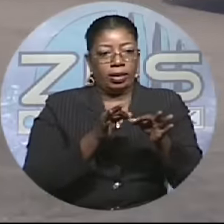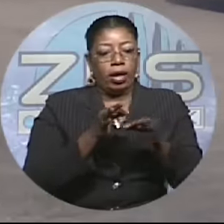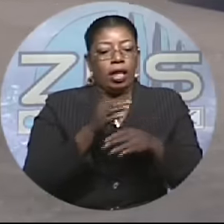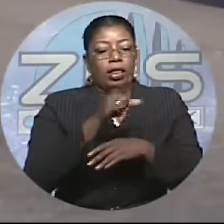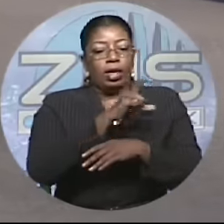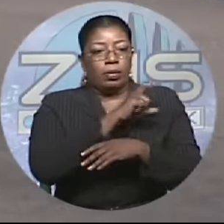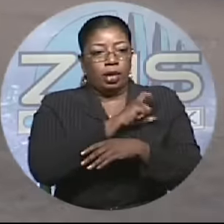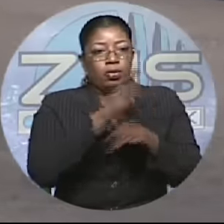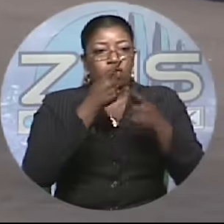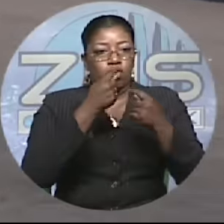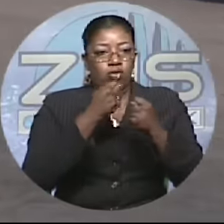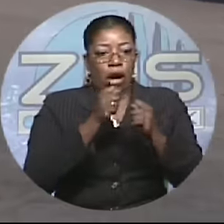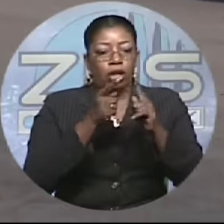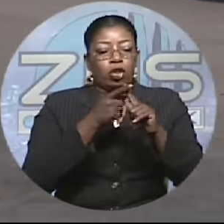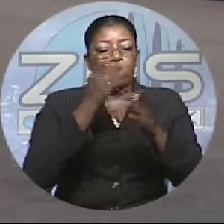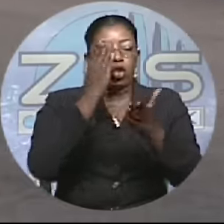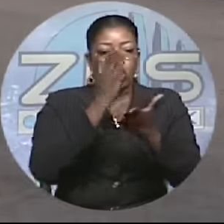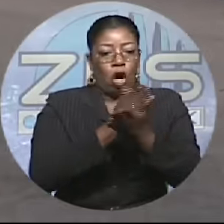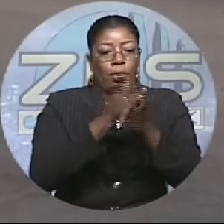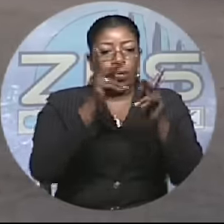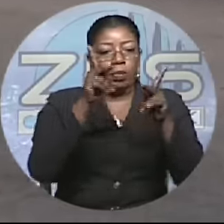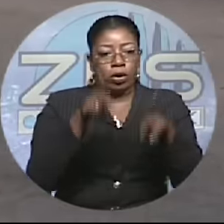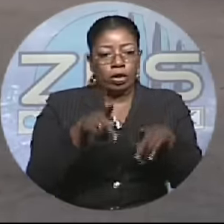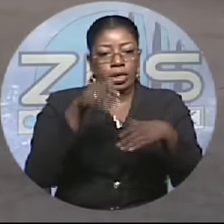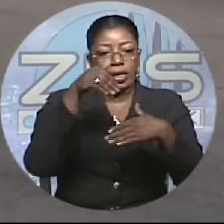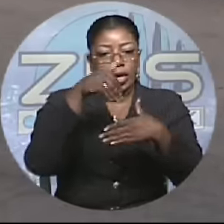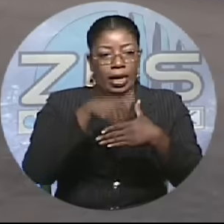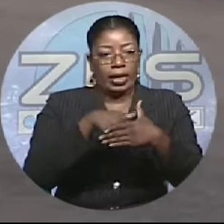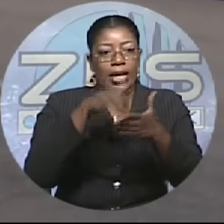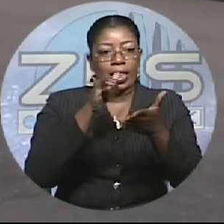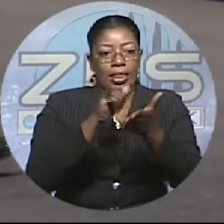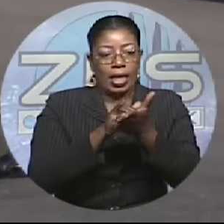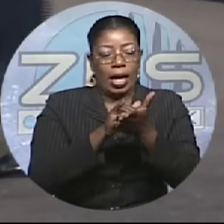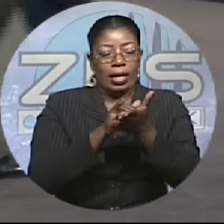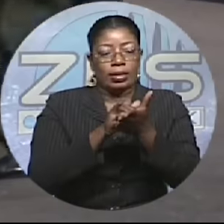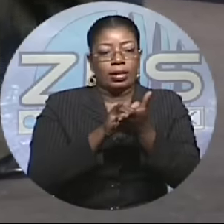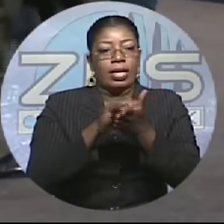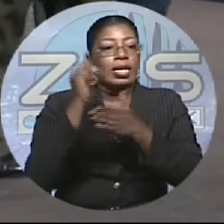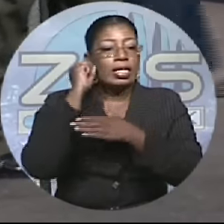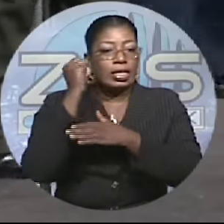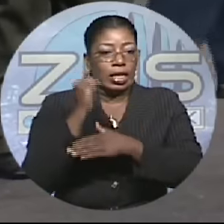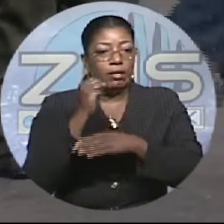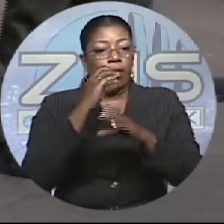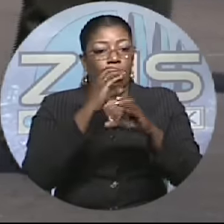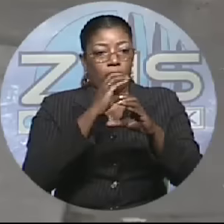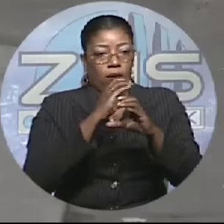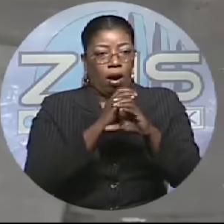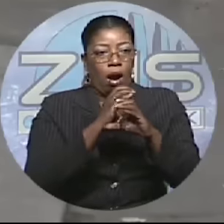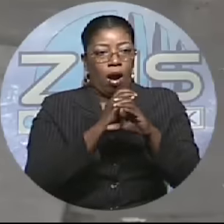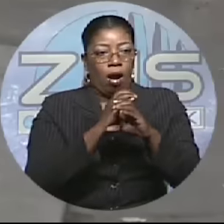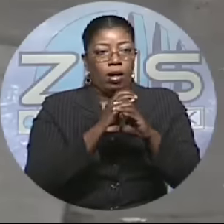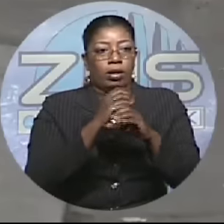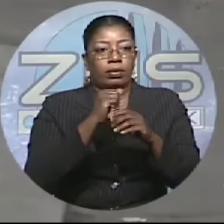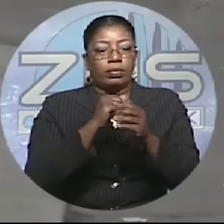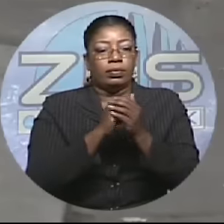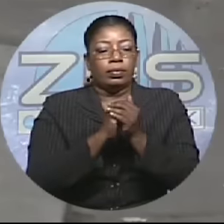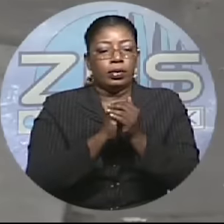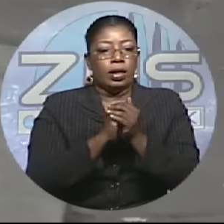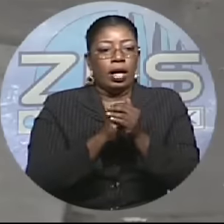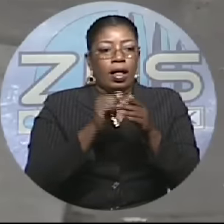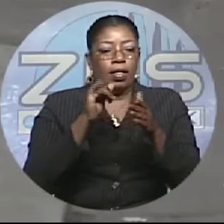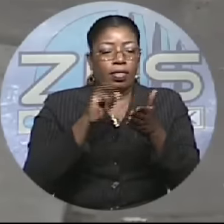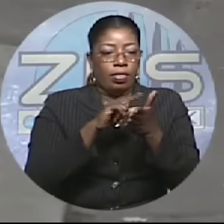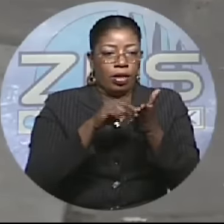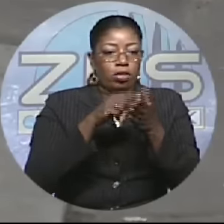occupants of the silver Honda when they were forced to fire. This resulted in a number of bullet holes on the side of the vehicle, and the back of the car